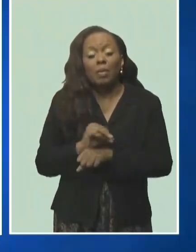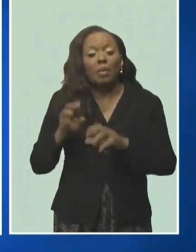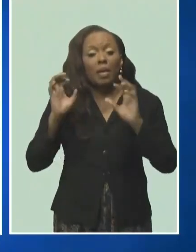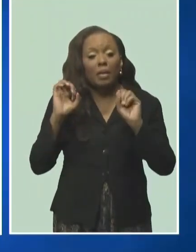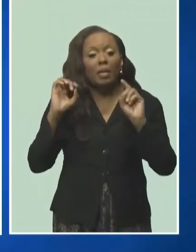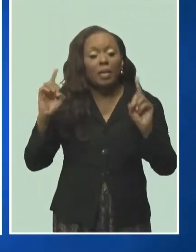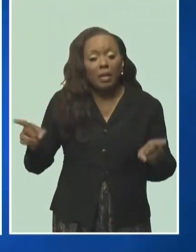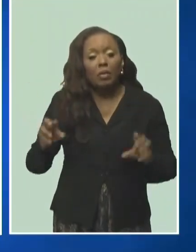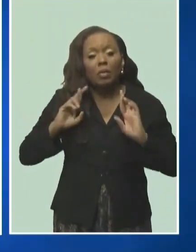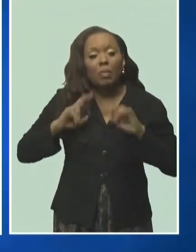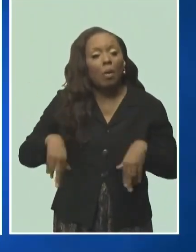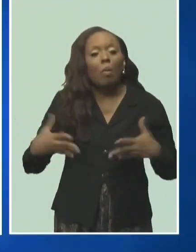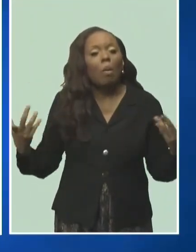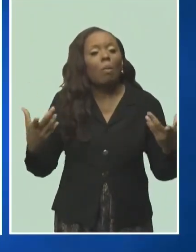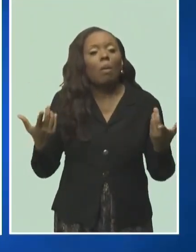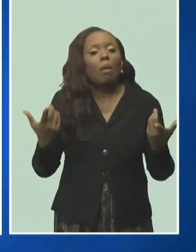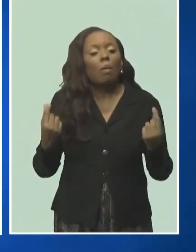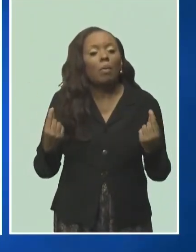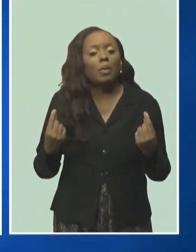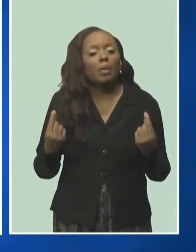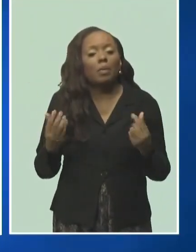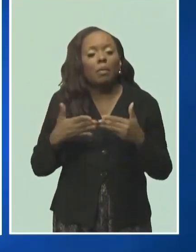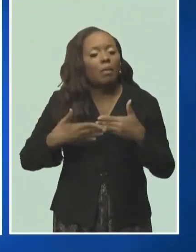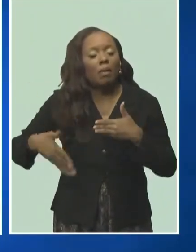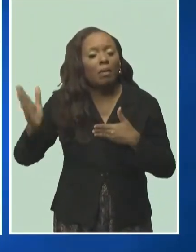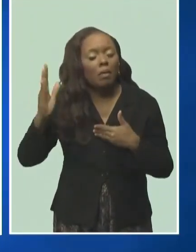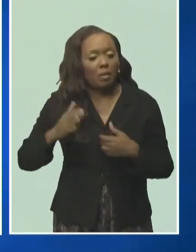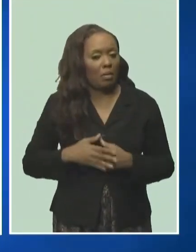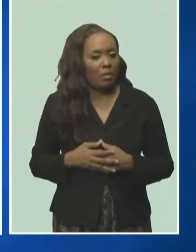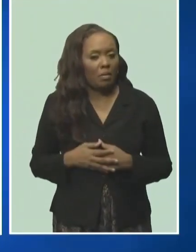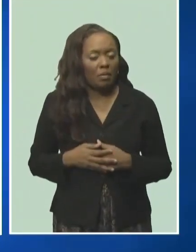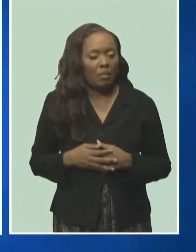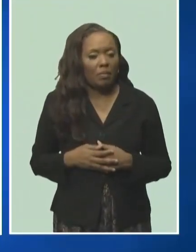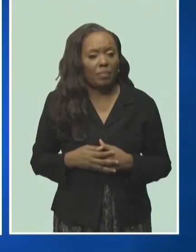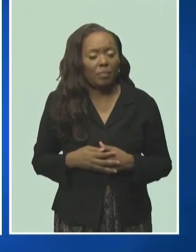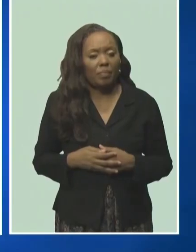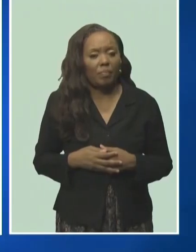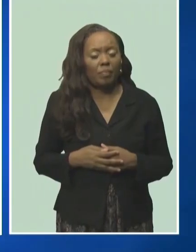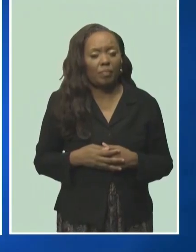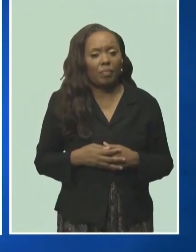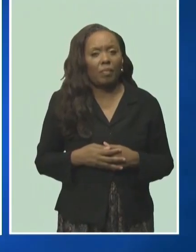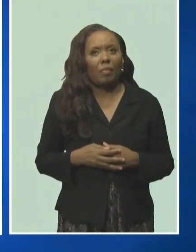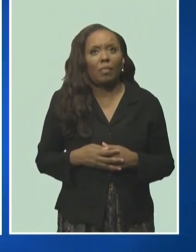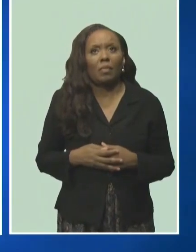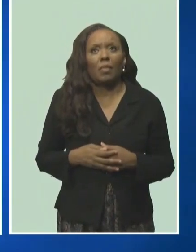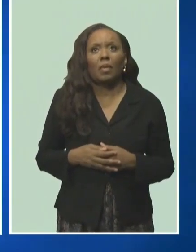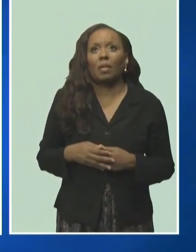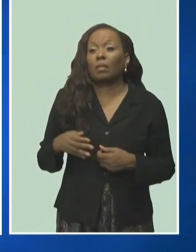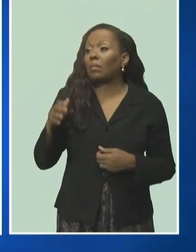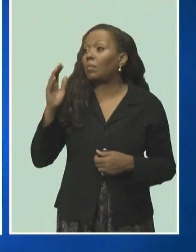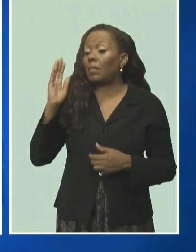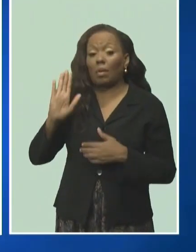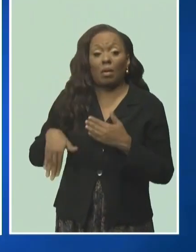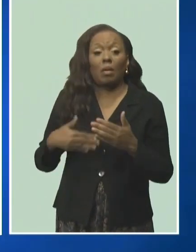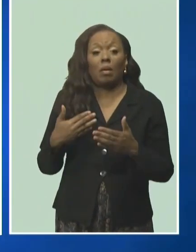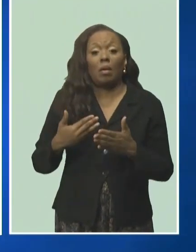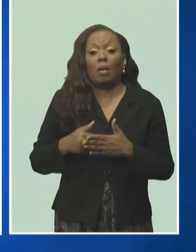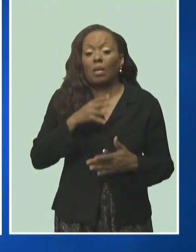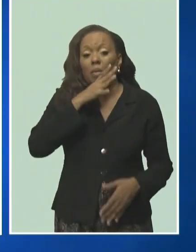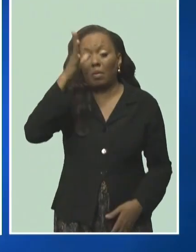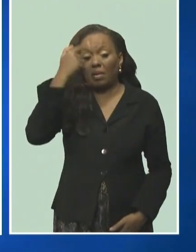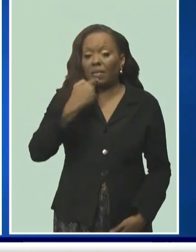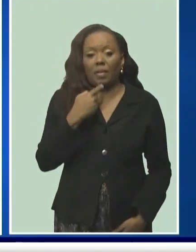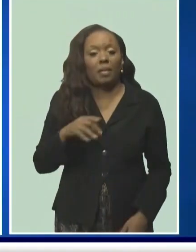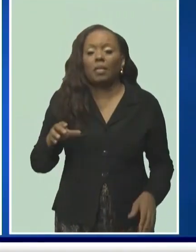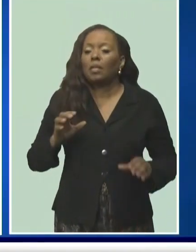the ministry about what will happen at the school going forward. All the parents would have kept home their children today,